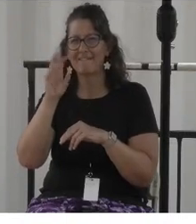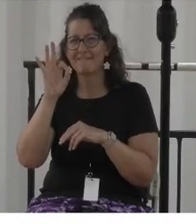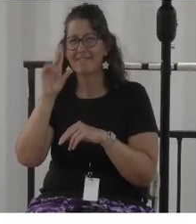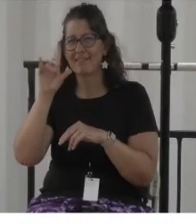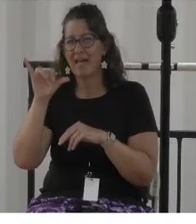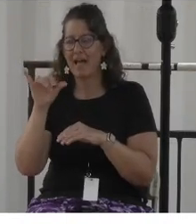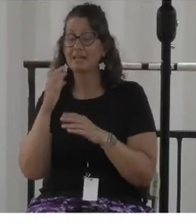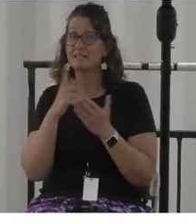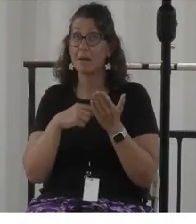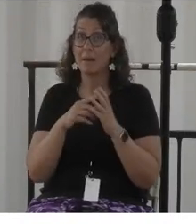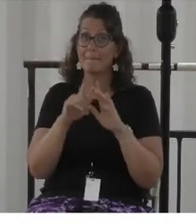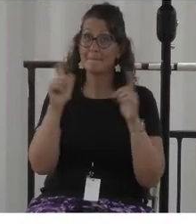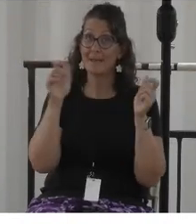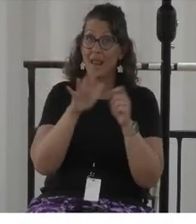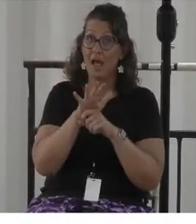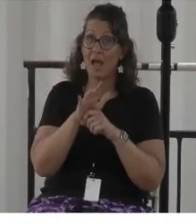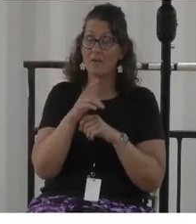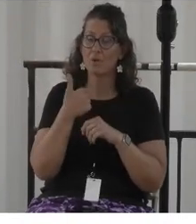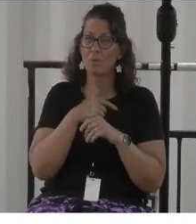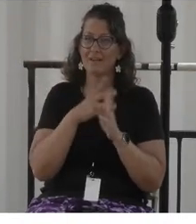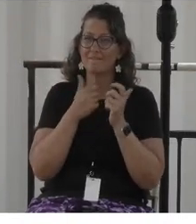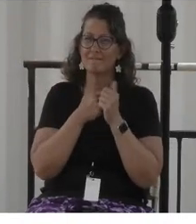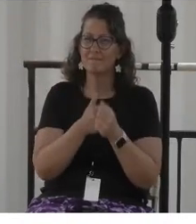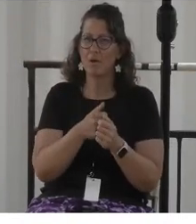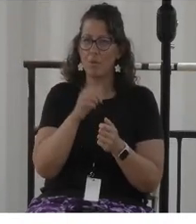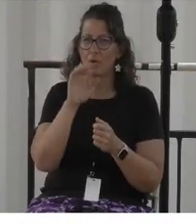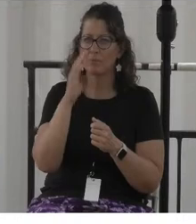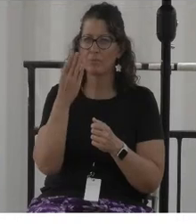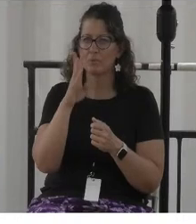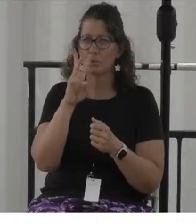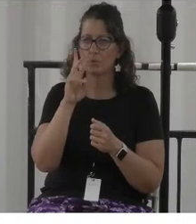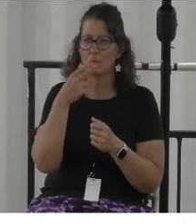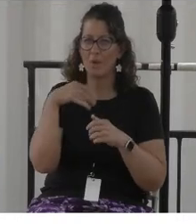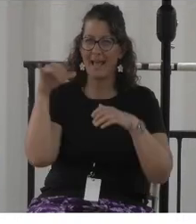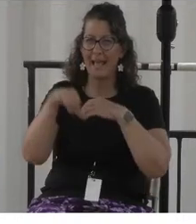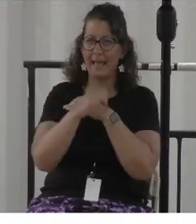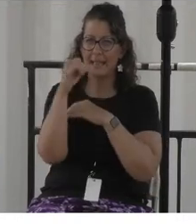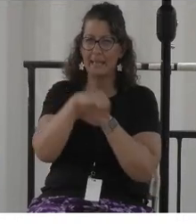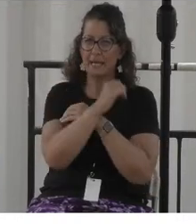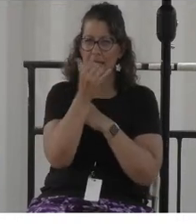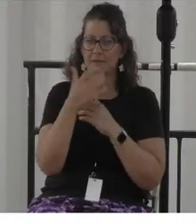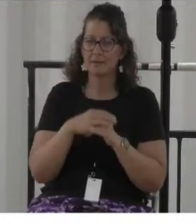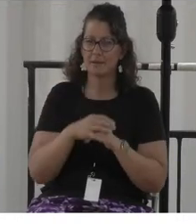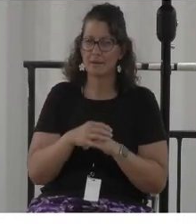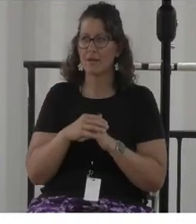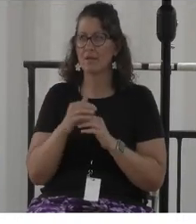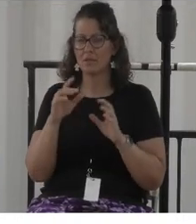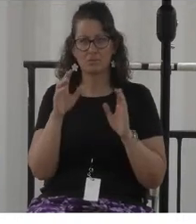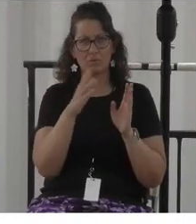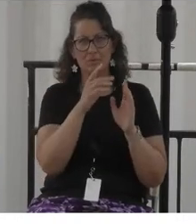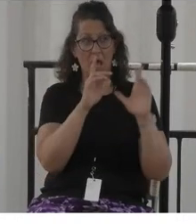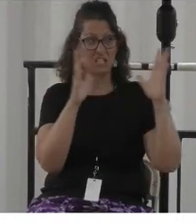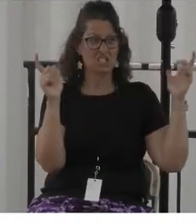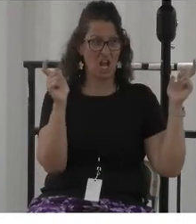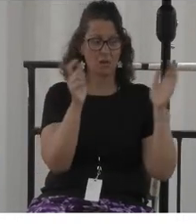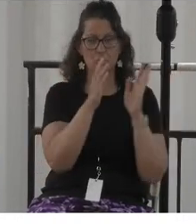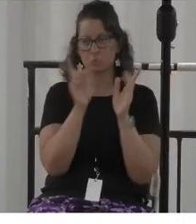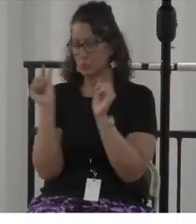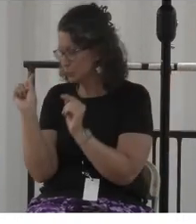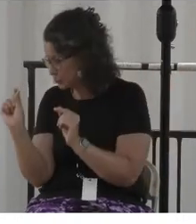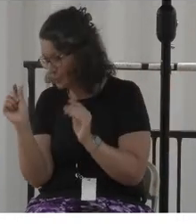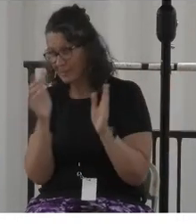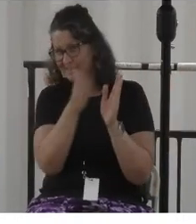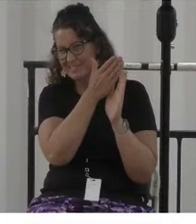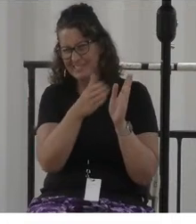robust enough that we're tracking blue whale. You know, so basically, the whole spectrum of species, we now have at